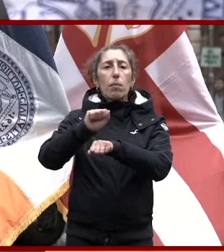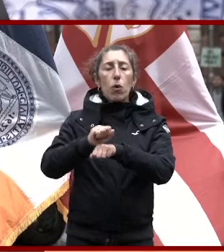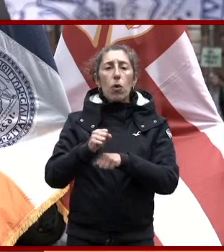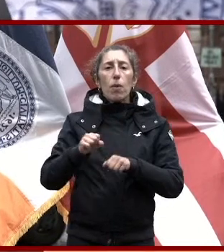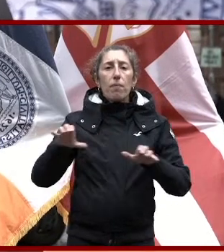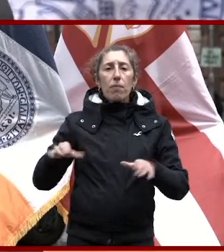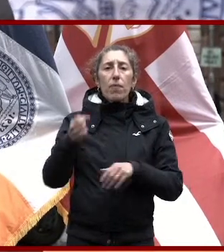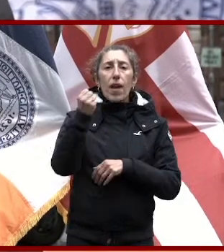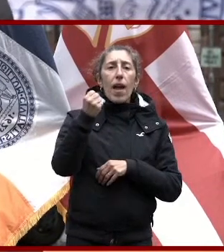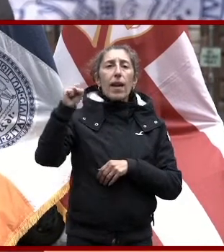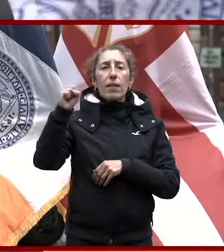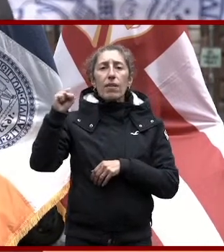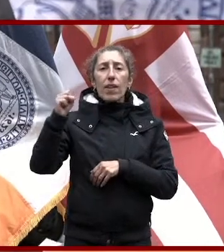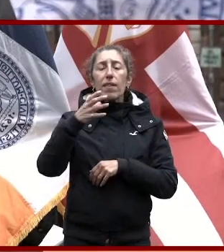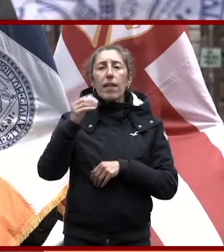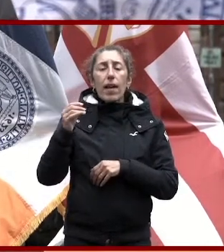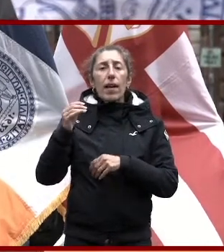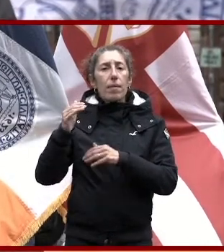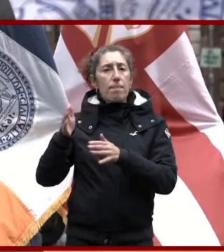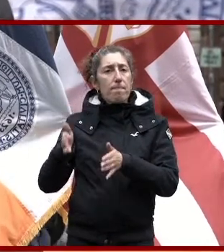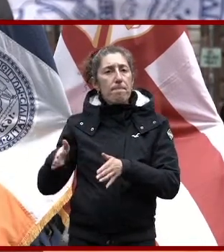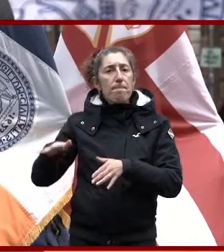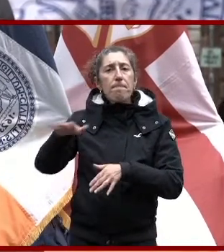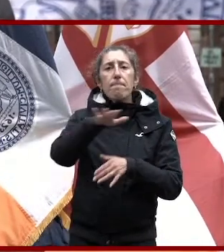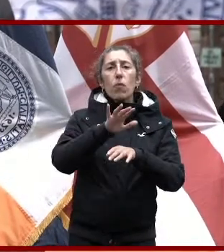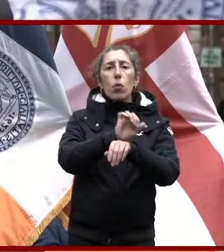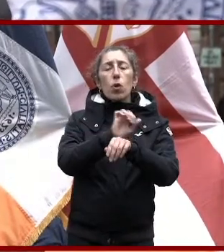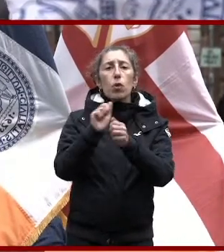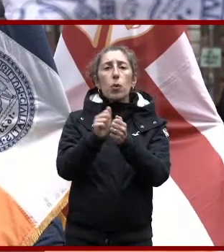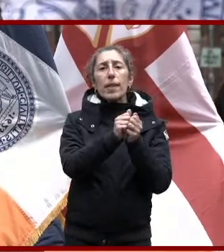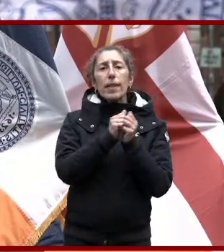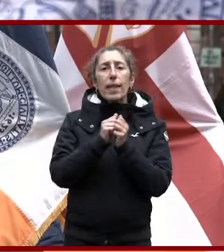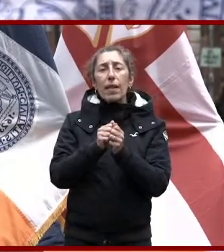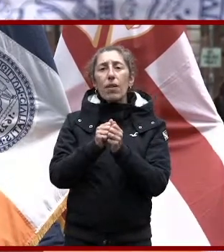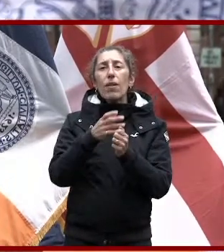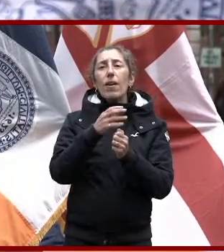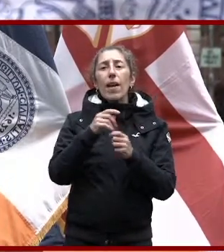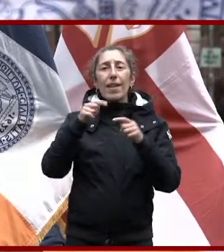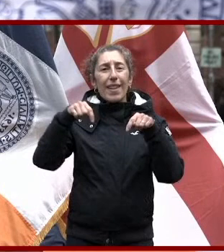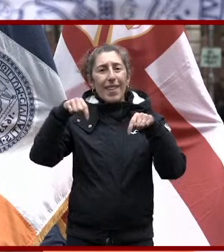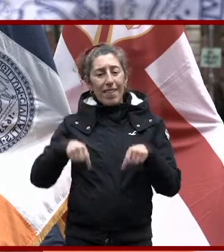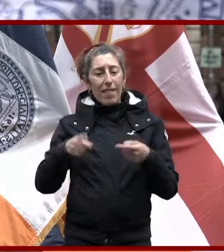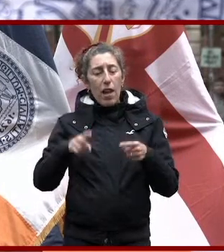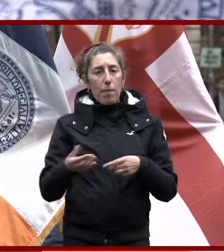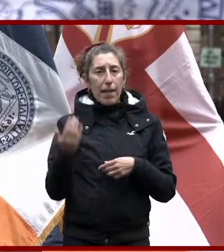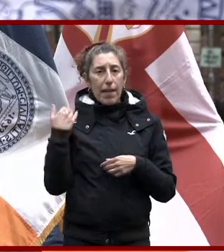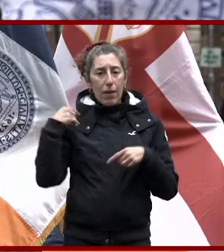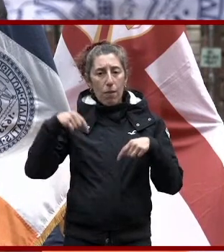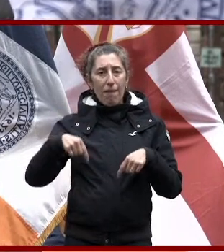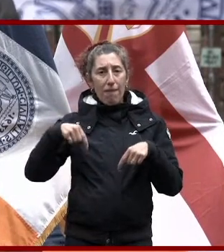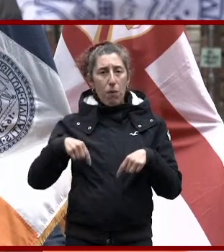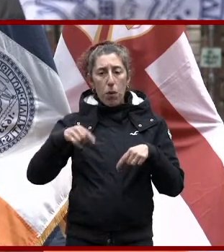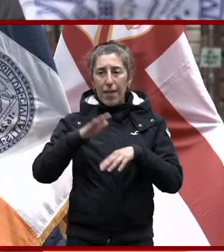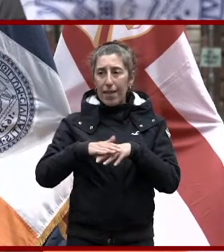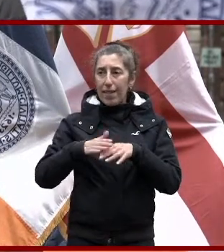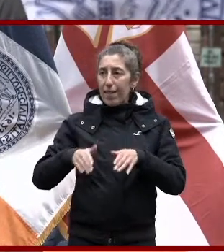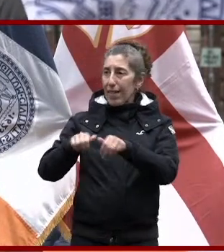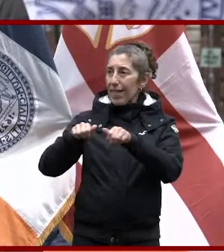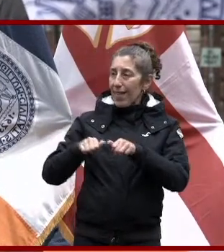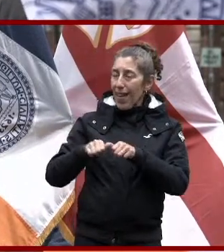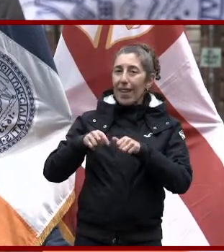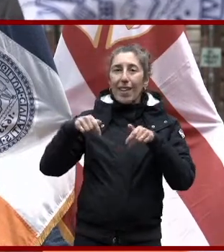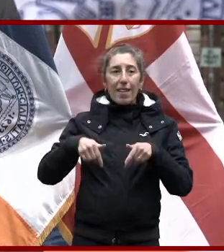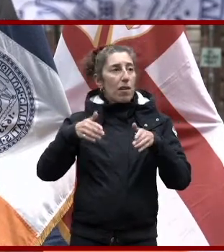their accomplishment, sacrifice, and yes, their tragic death. The anniversary of